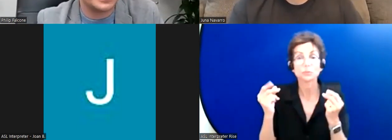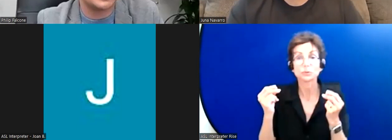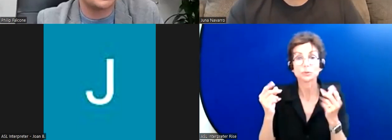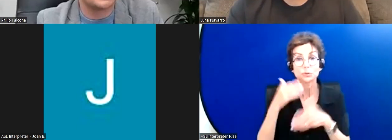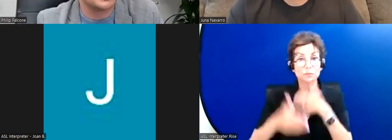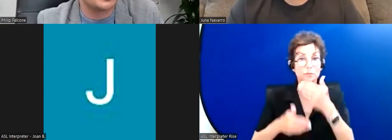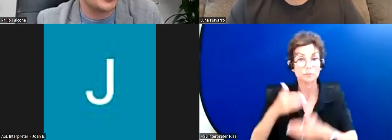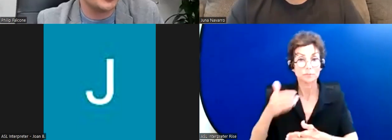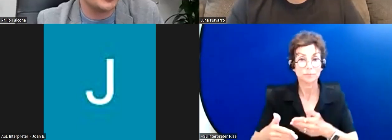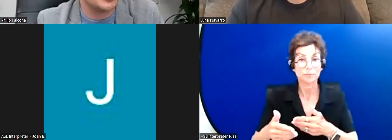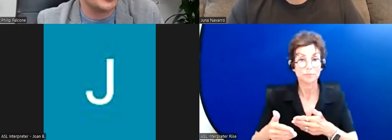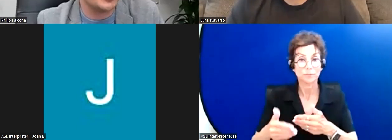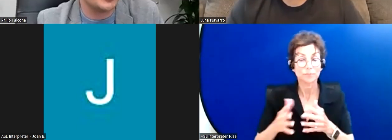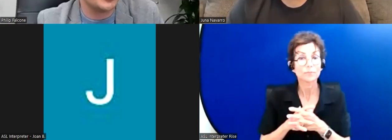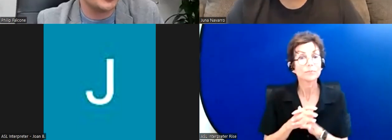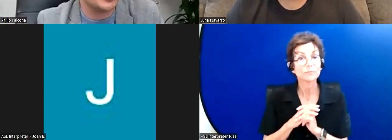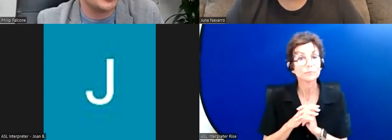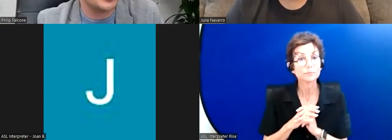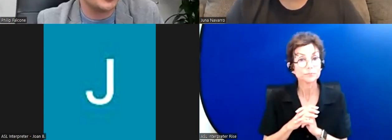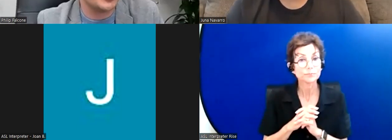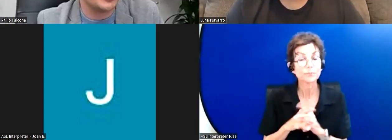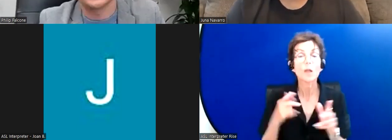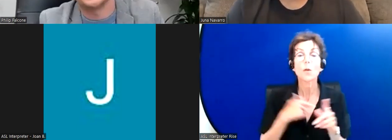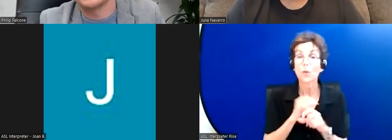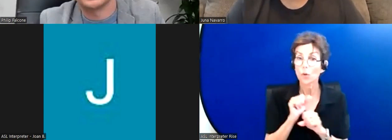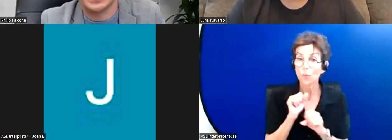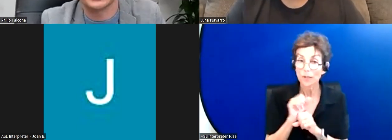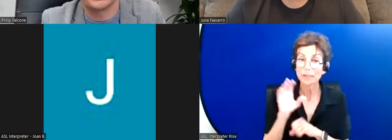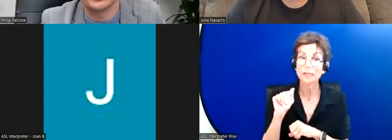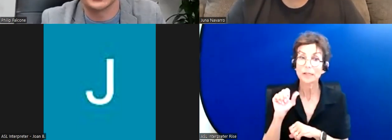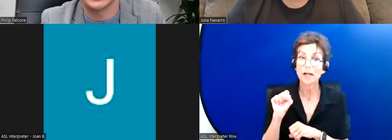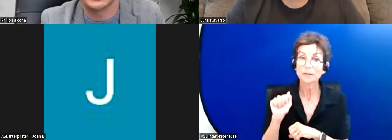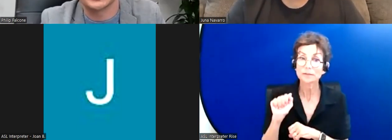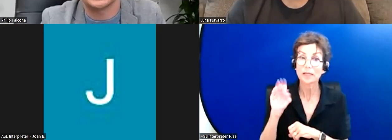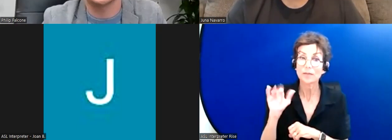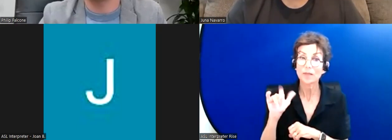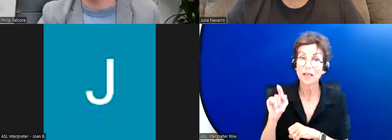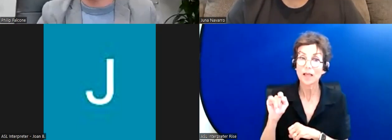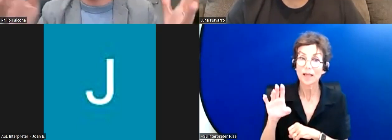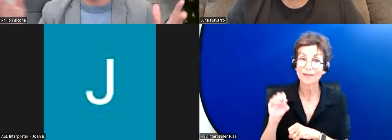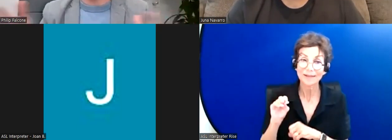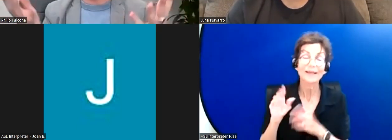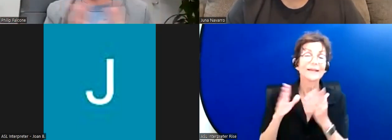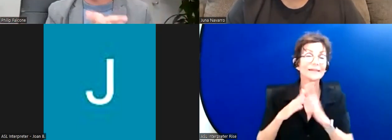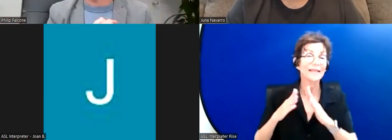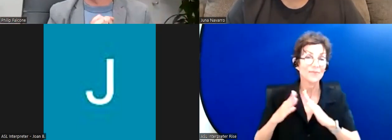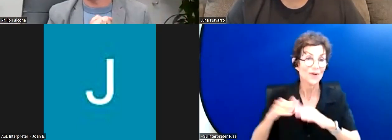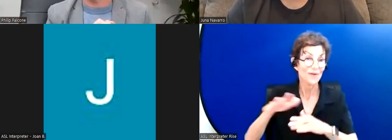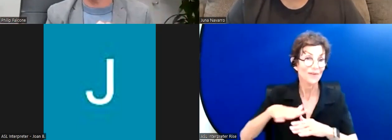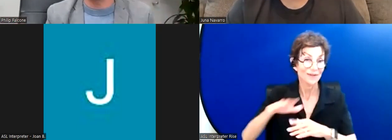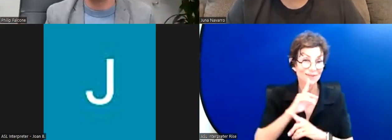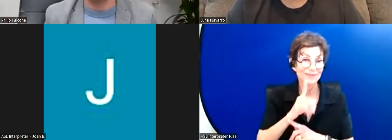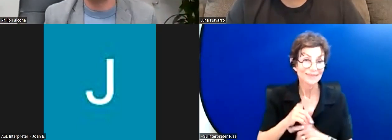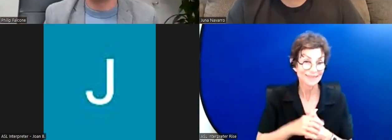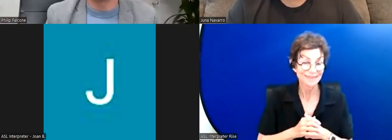me think, because we're working on one in the Casablanca neighborhood, but it really hasn't officially started yet. But I guess we can kind of say kind of what we're looking at.